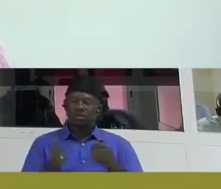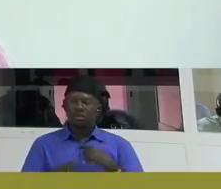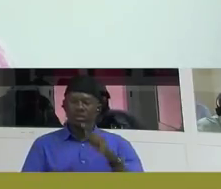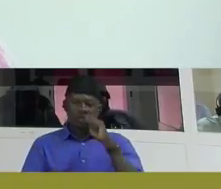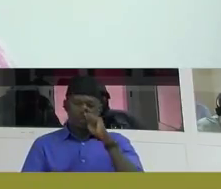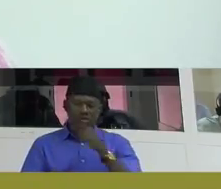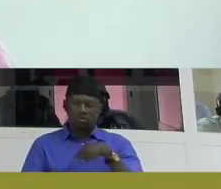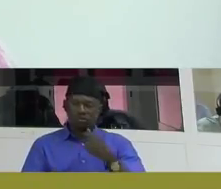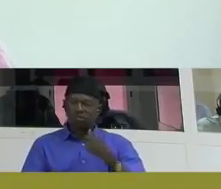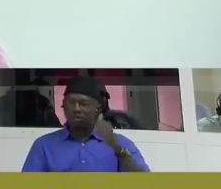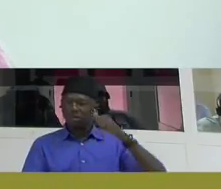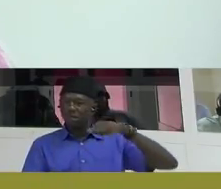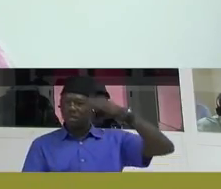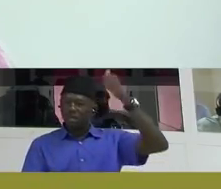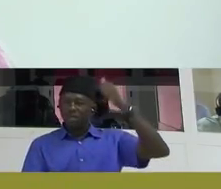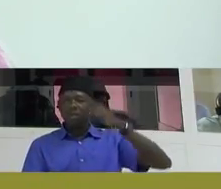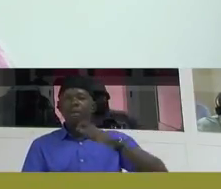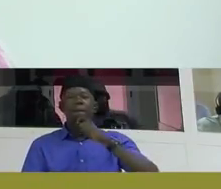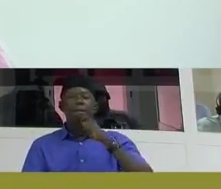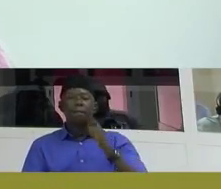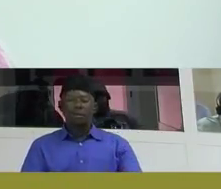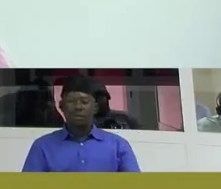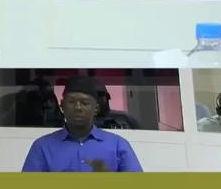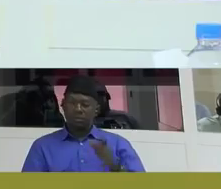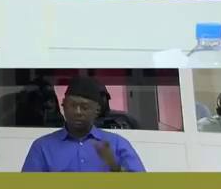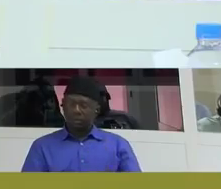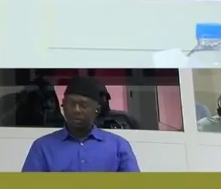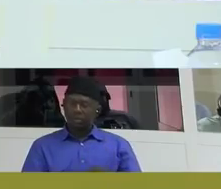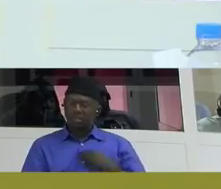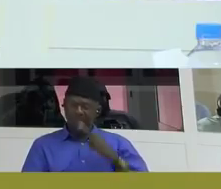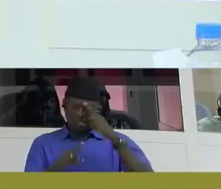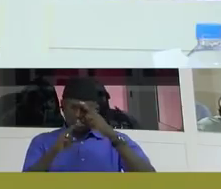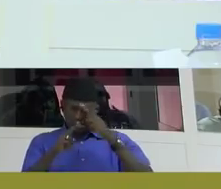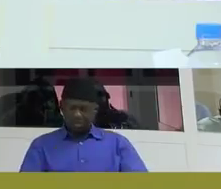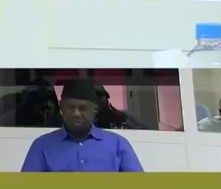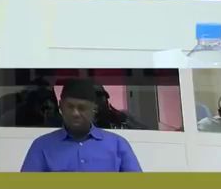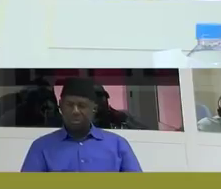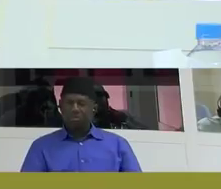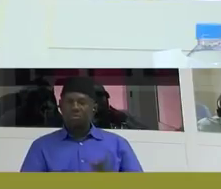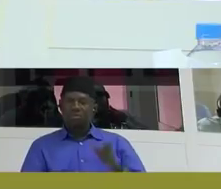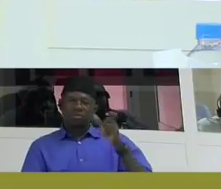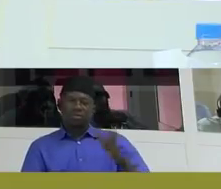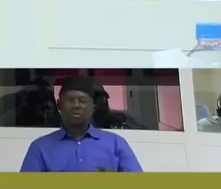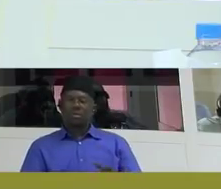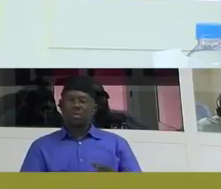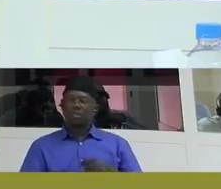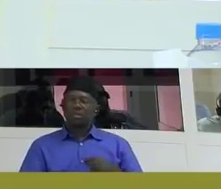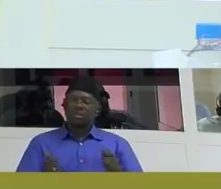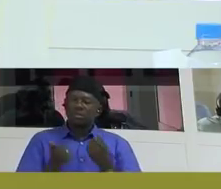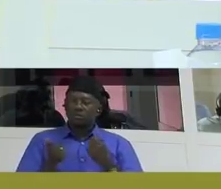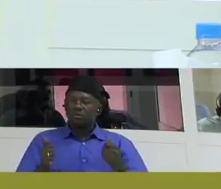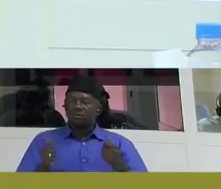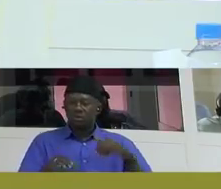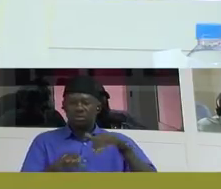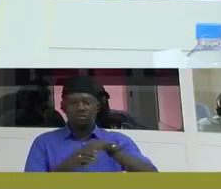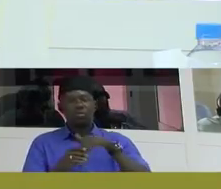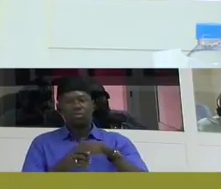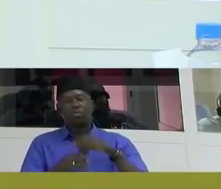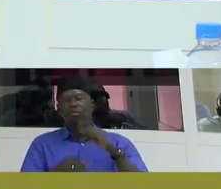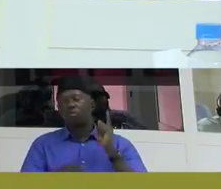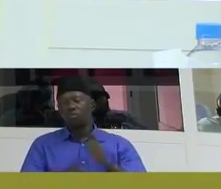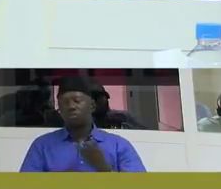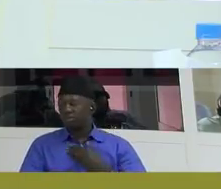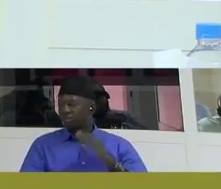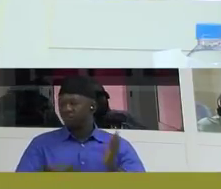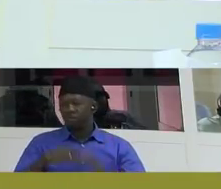an elderly and respectable person, and the celebration involves drumming.